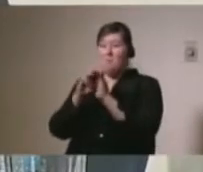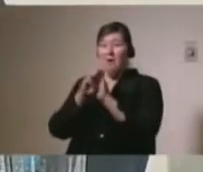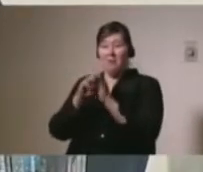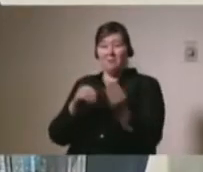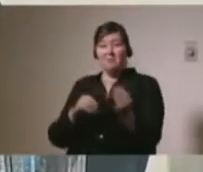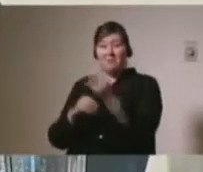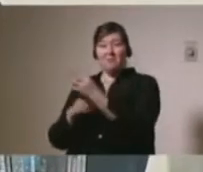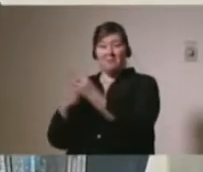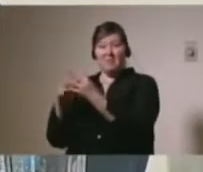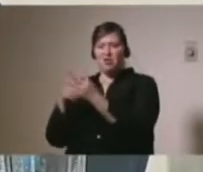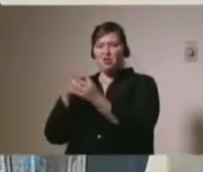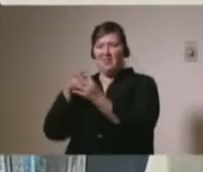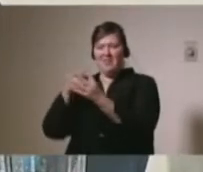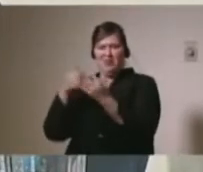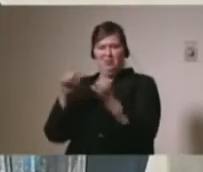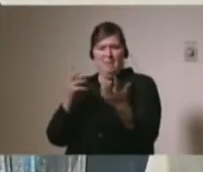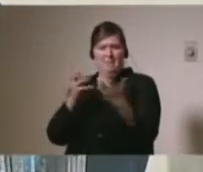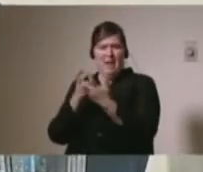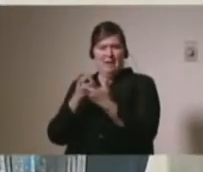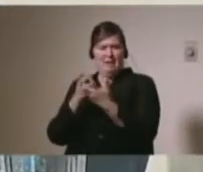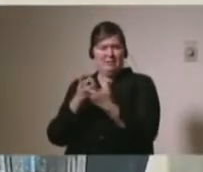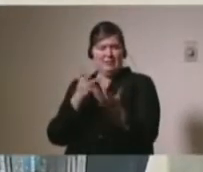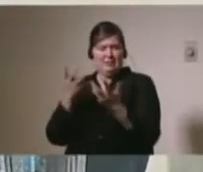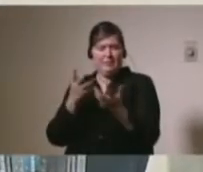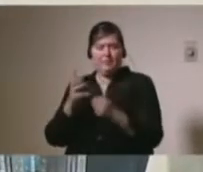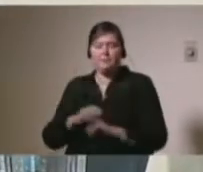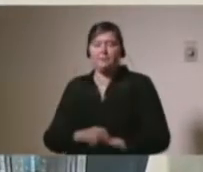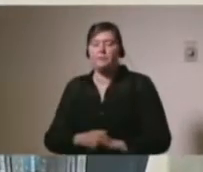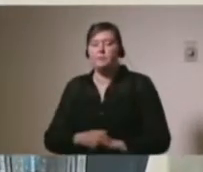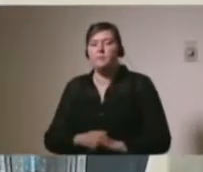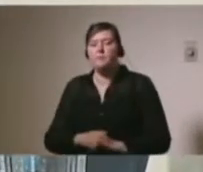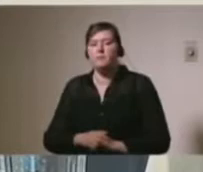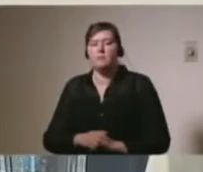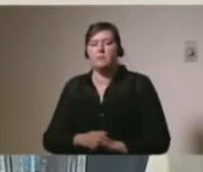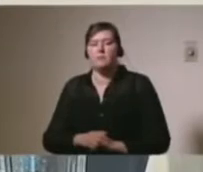Now, the cost of that change. Remember, the core